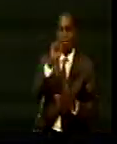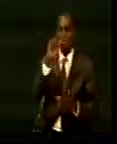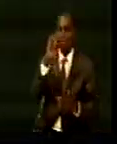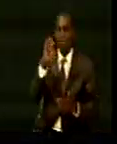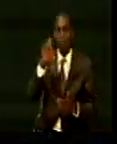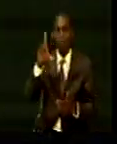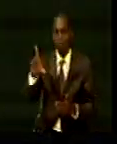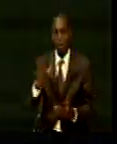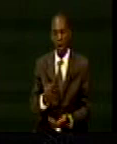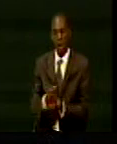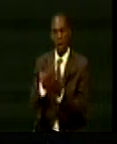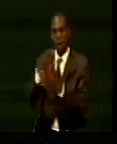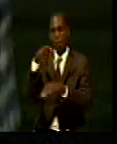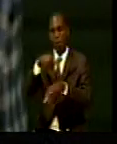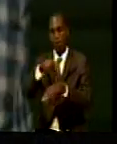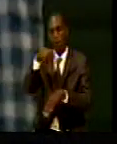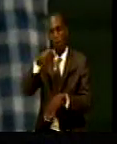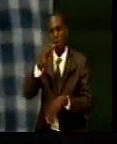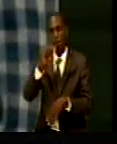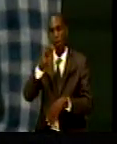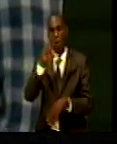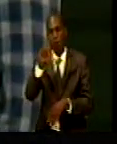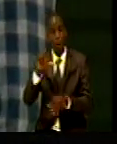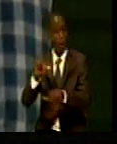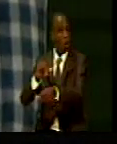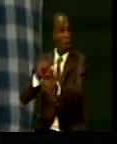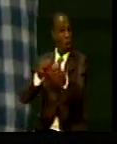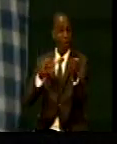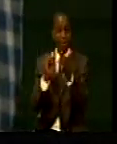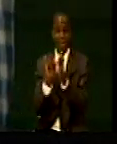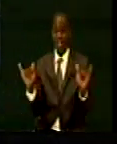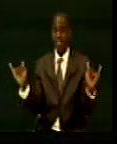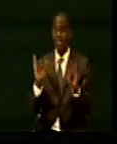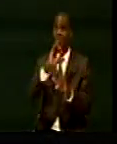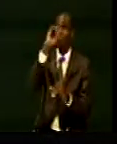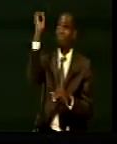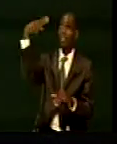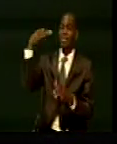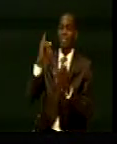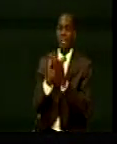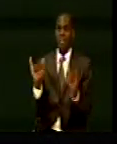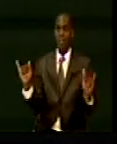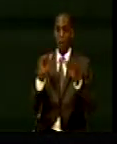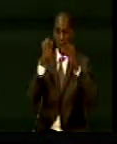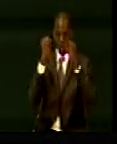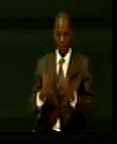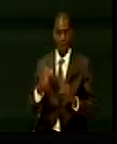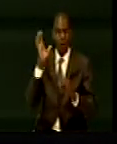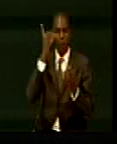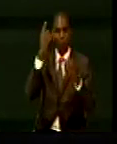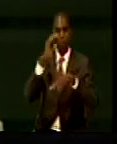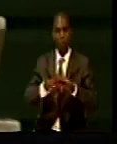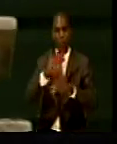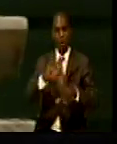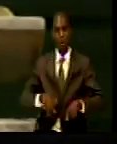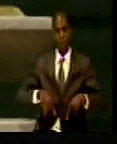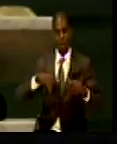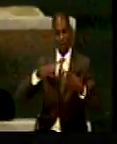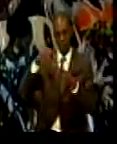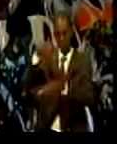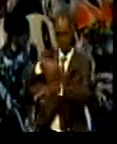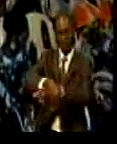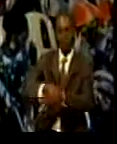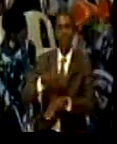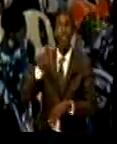Paul and all the others, that same grace and that same power will come upon your life tonight. It will help